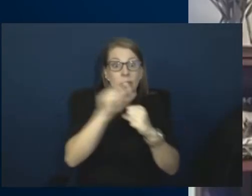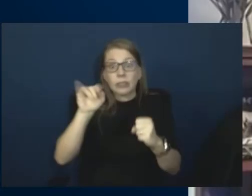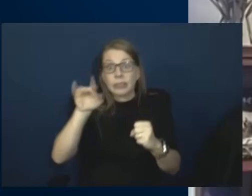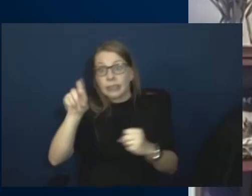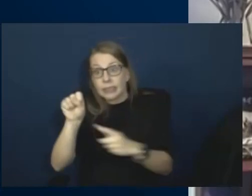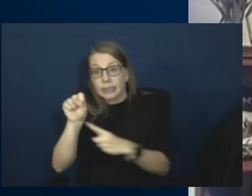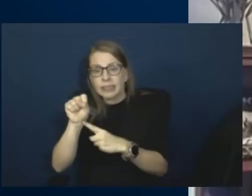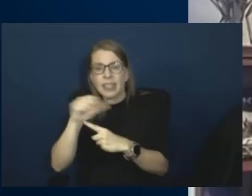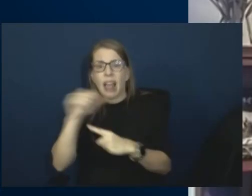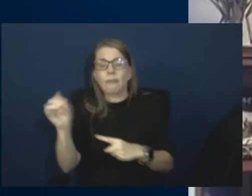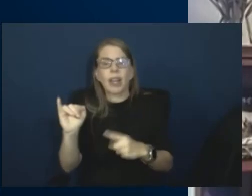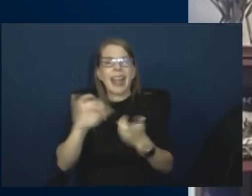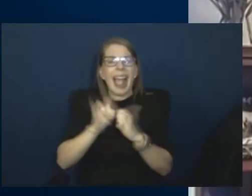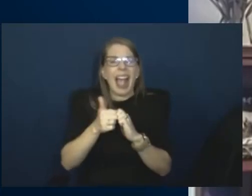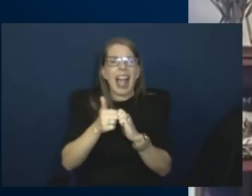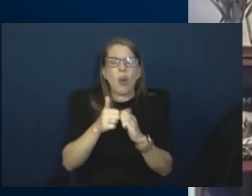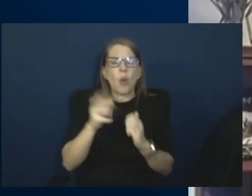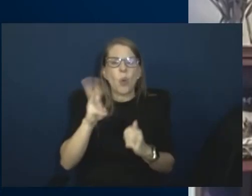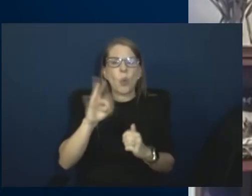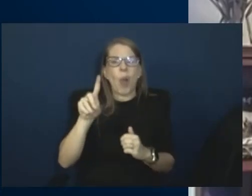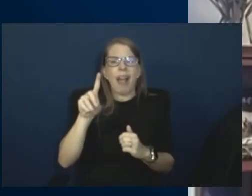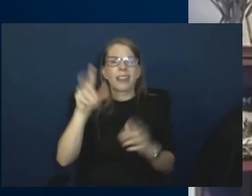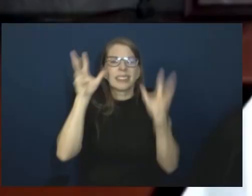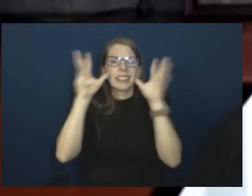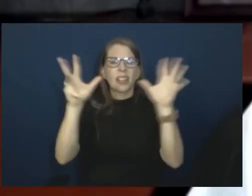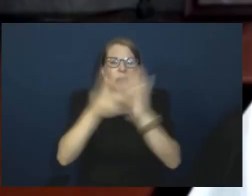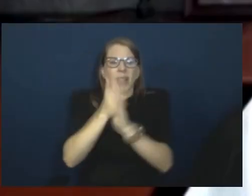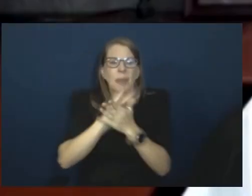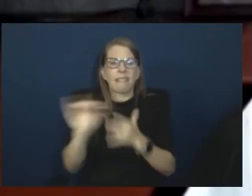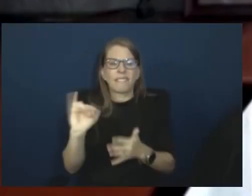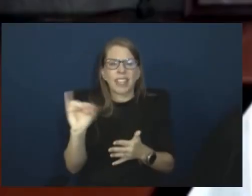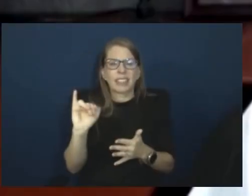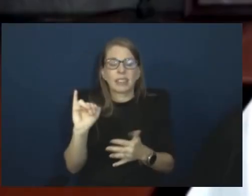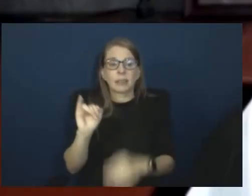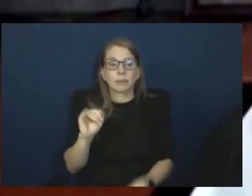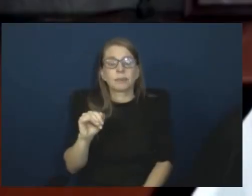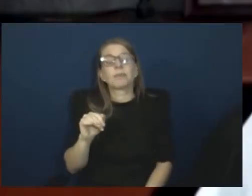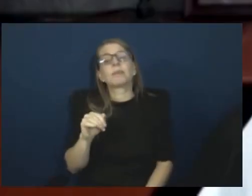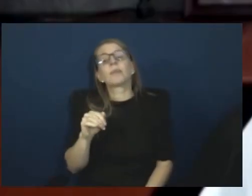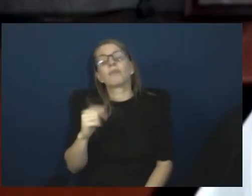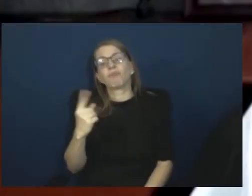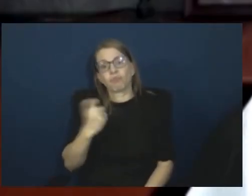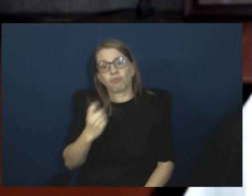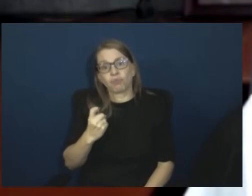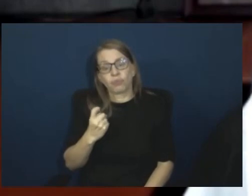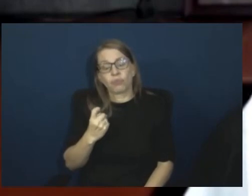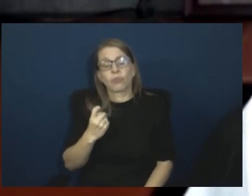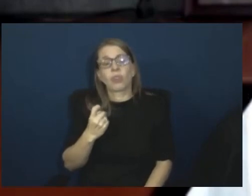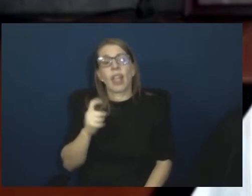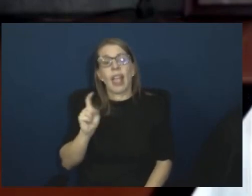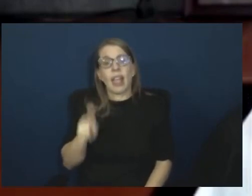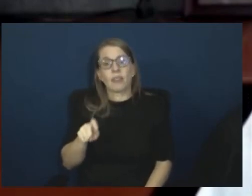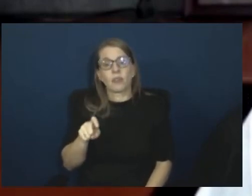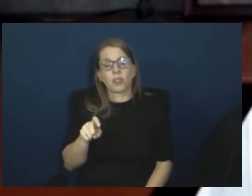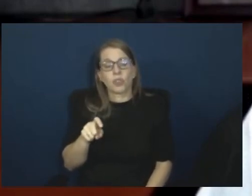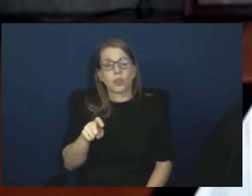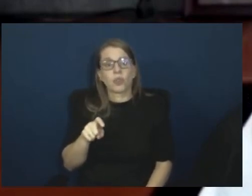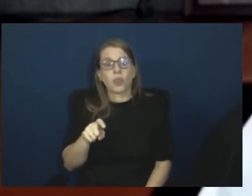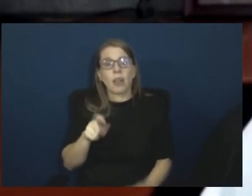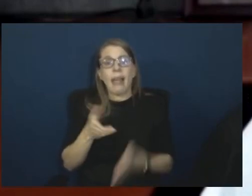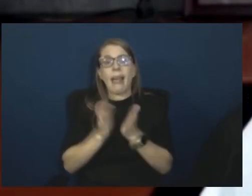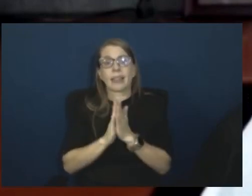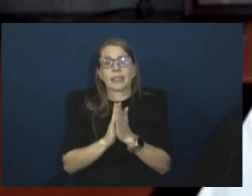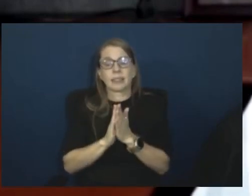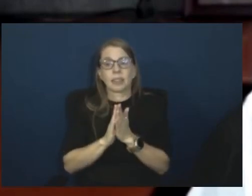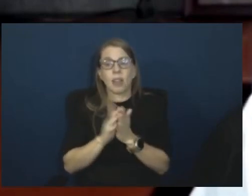infecting them. So how are the wild deer getting infected? So this is a question you have to ask the authors of the